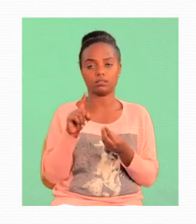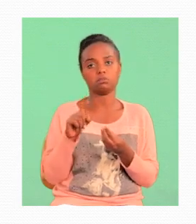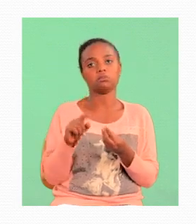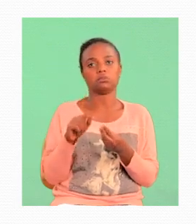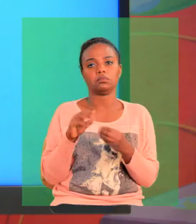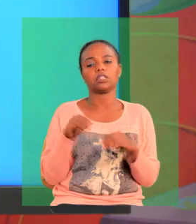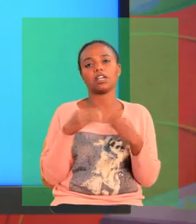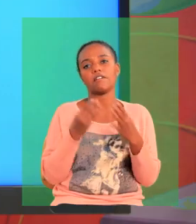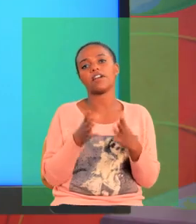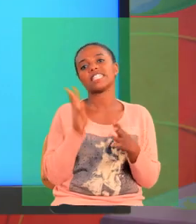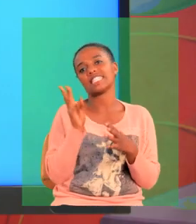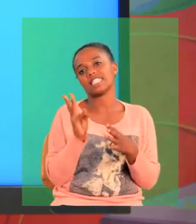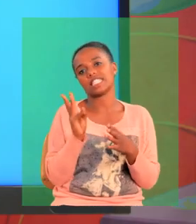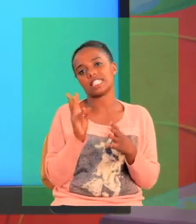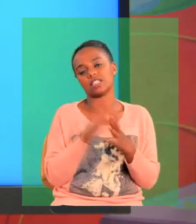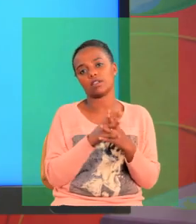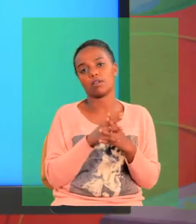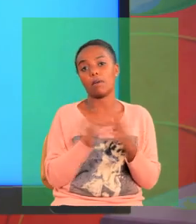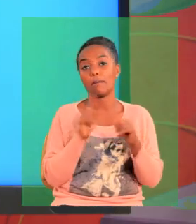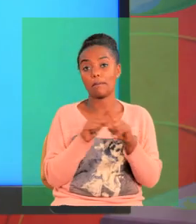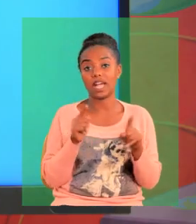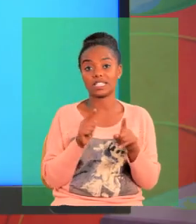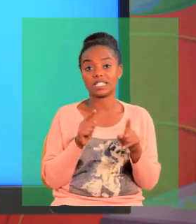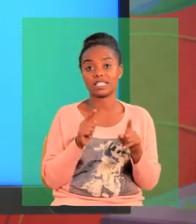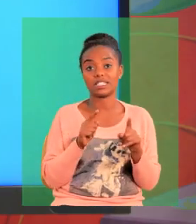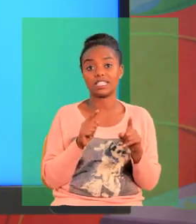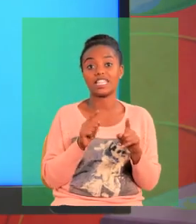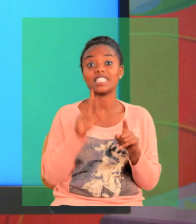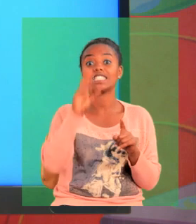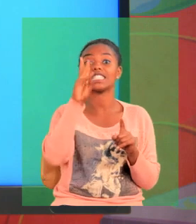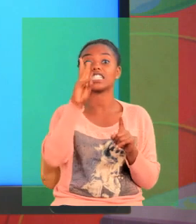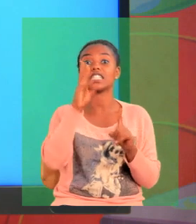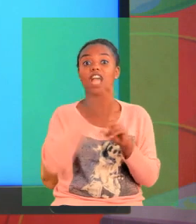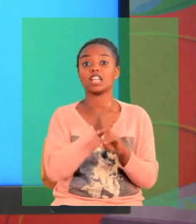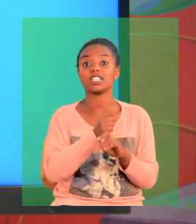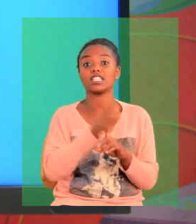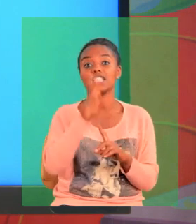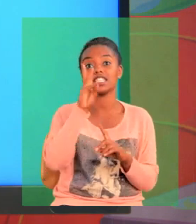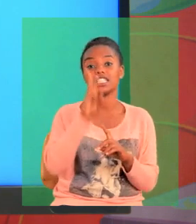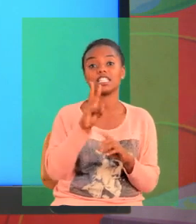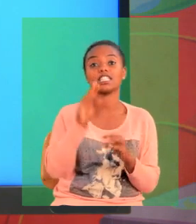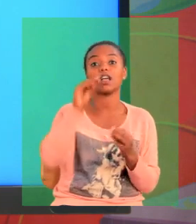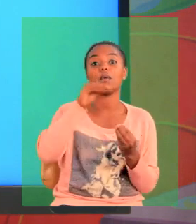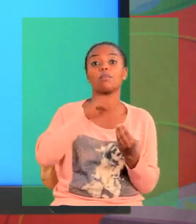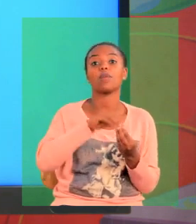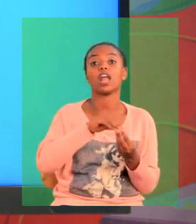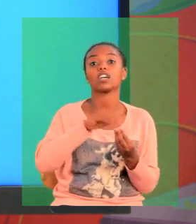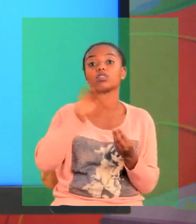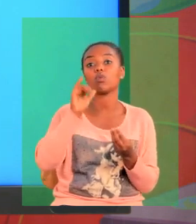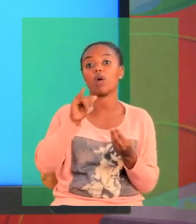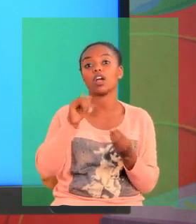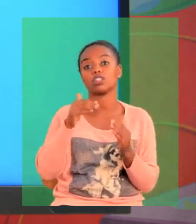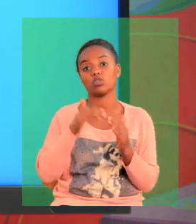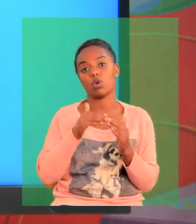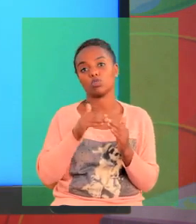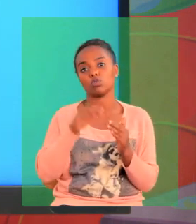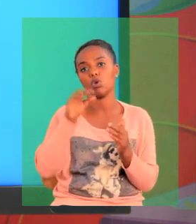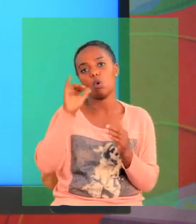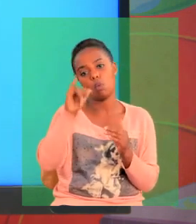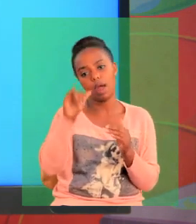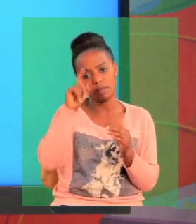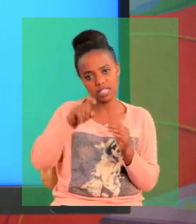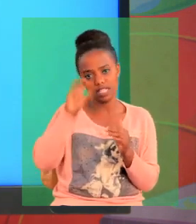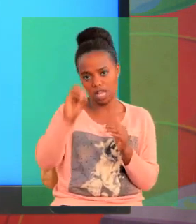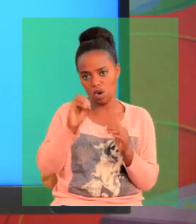gives you 6. But if you take 6, 6 plus y is 6 means y must be 0,